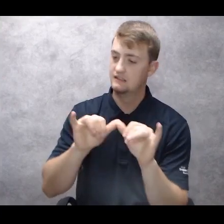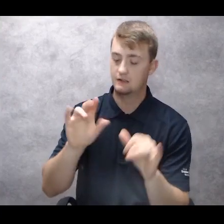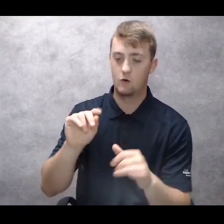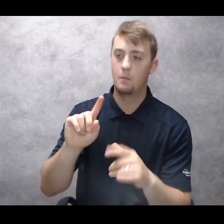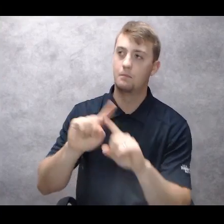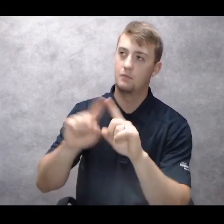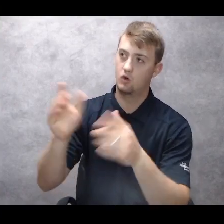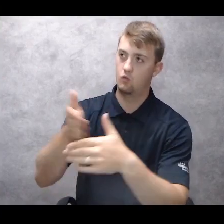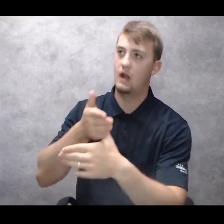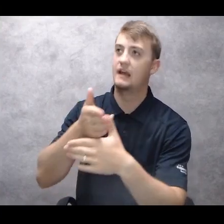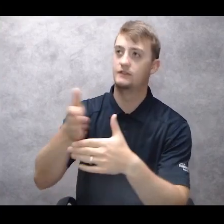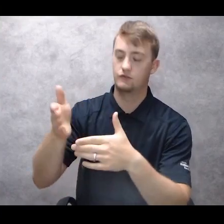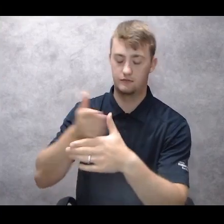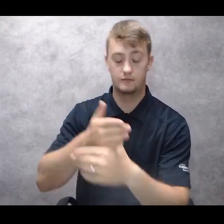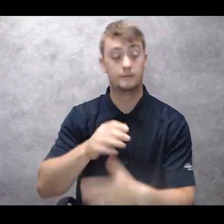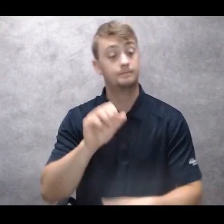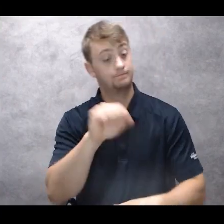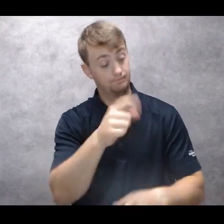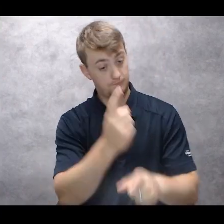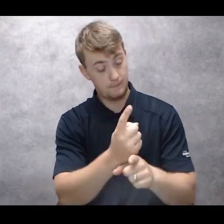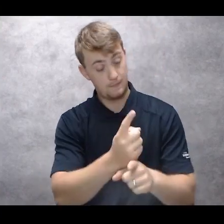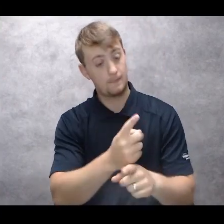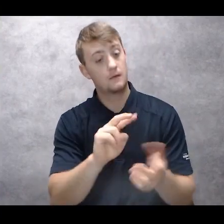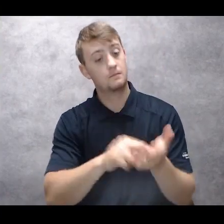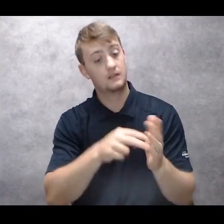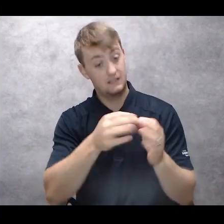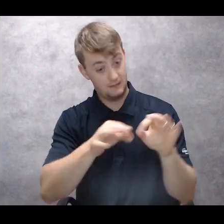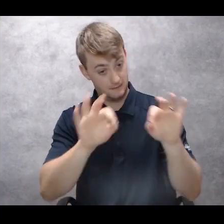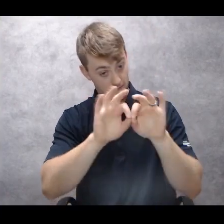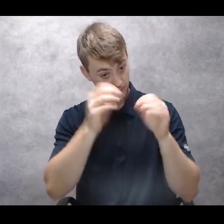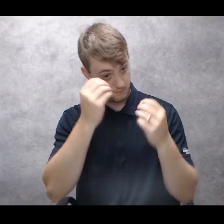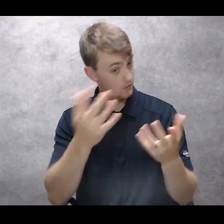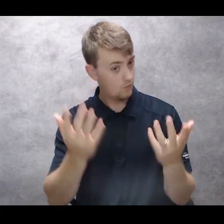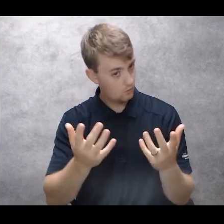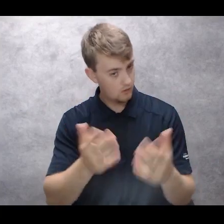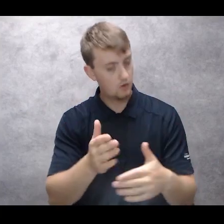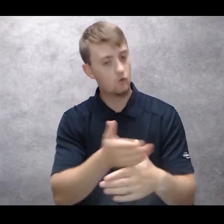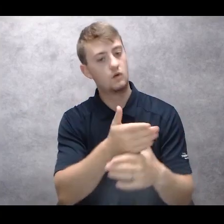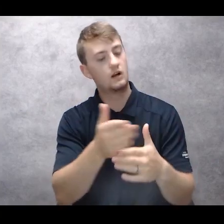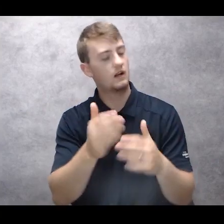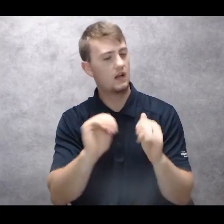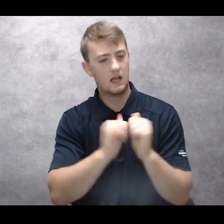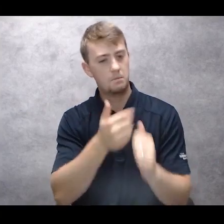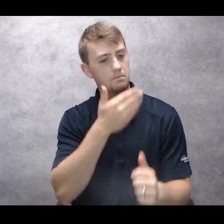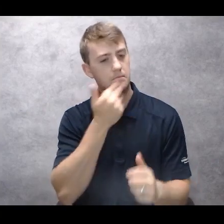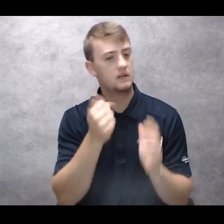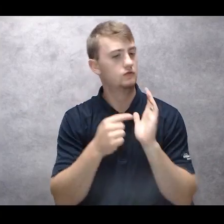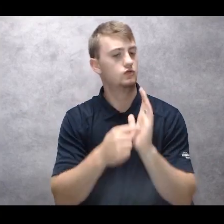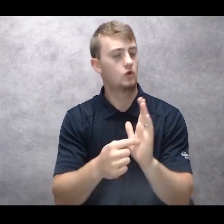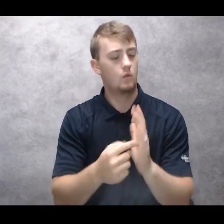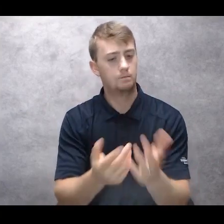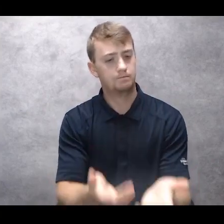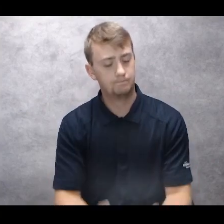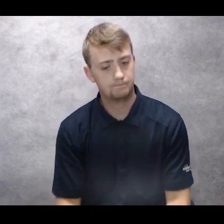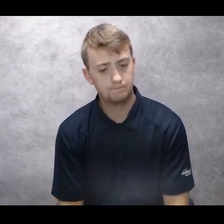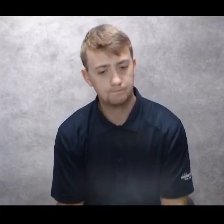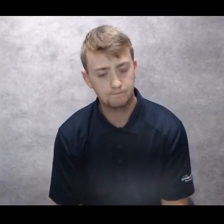ranges. Exactly. So the information that is important is the range. What would be the best way to display that?